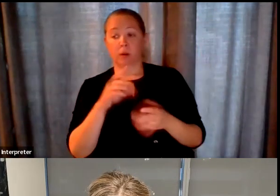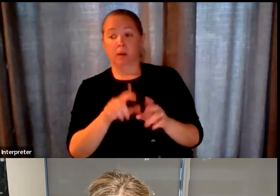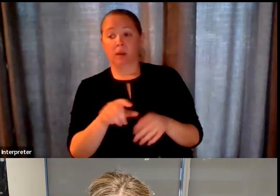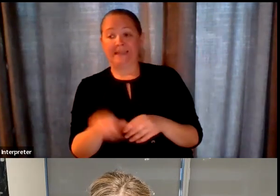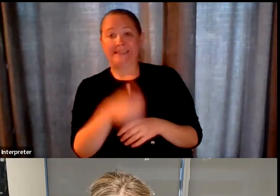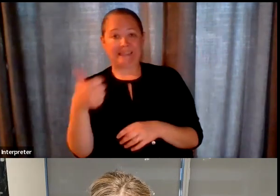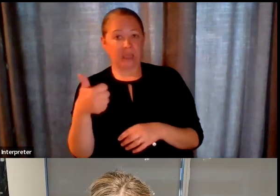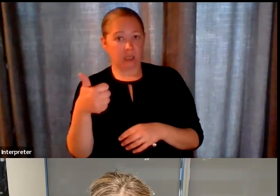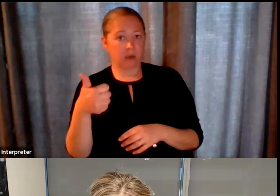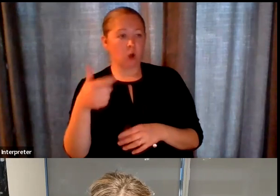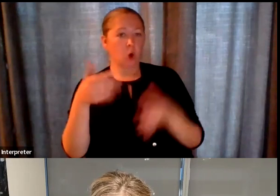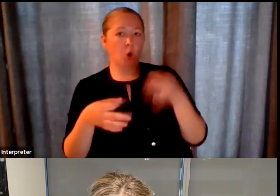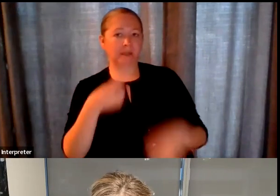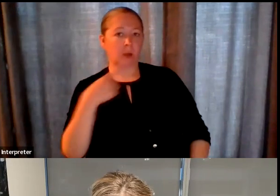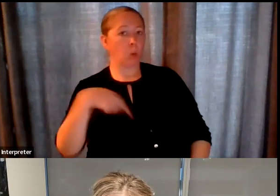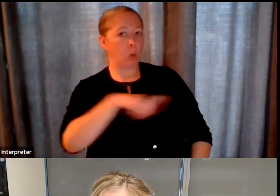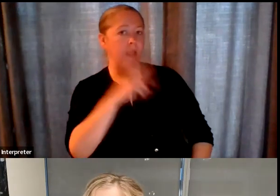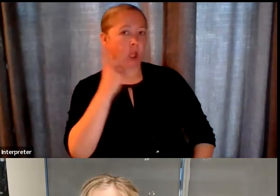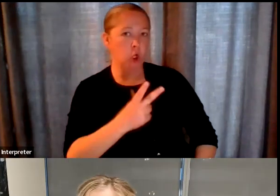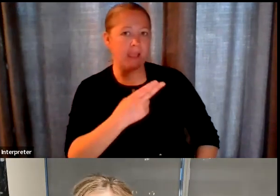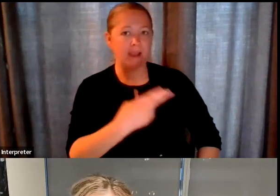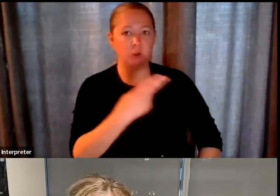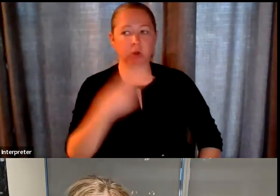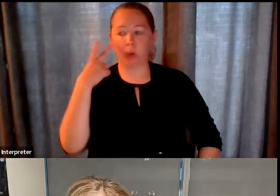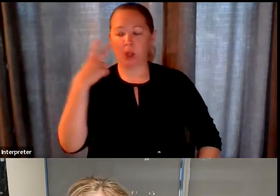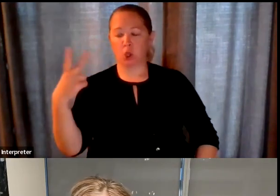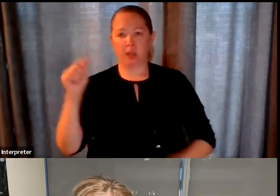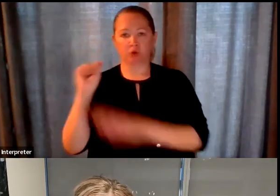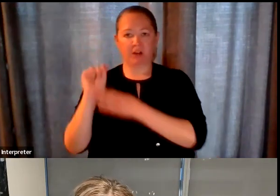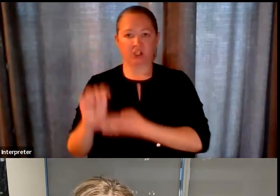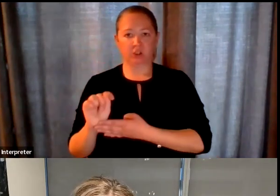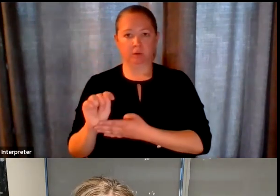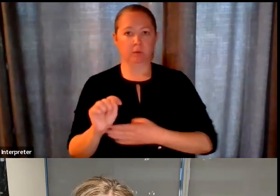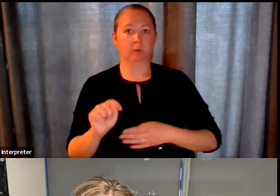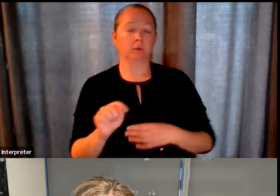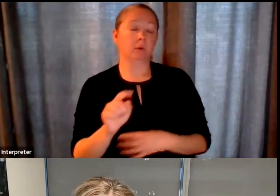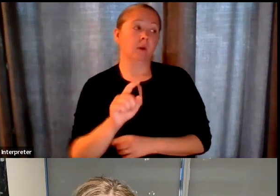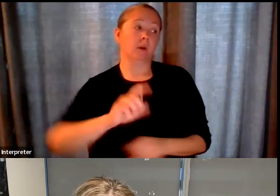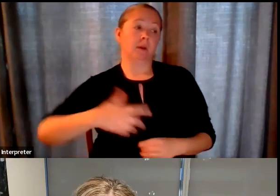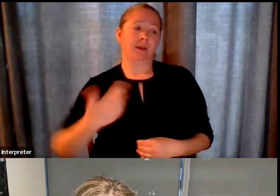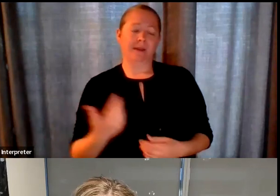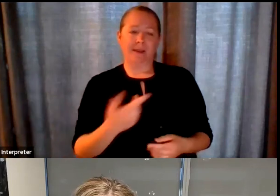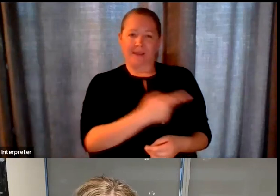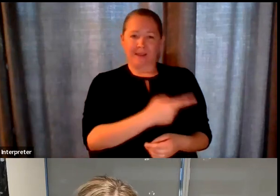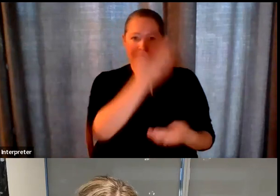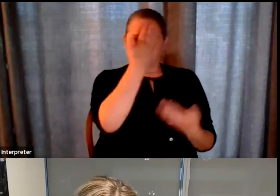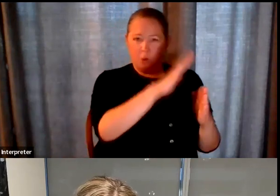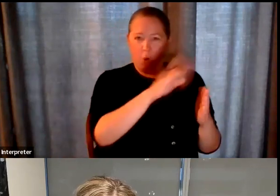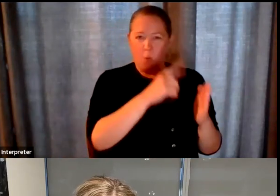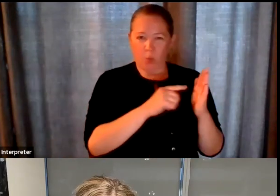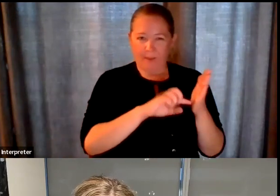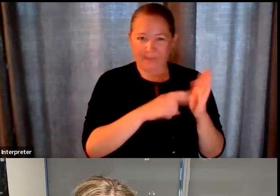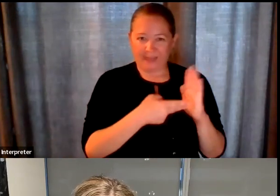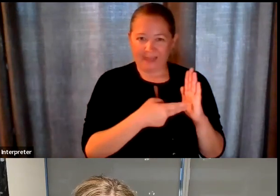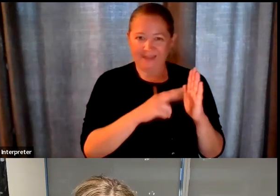tradition. I'll note that Justice Gorsuch, in a footnote, acknowledged that he doesn't know what that means, that he doesn't actually have